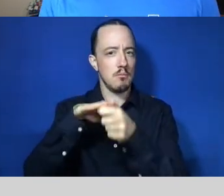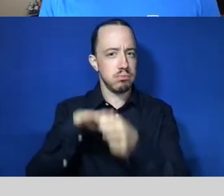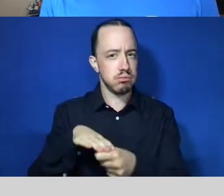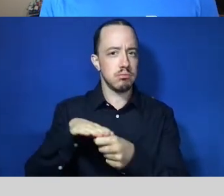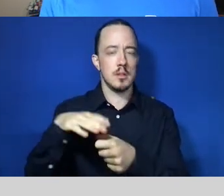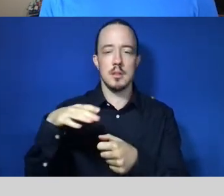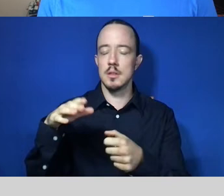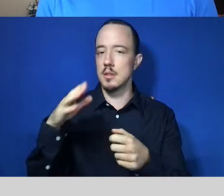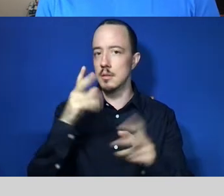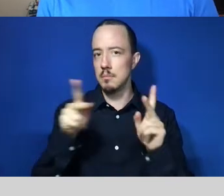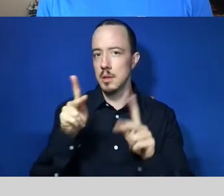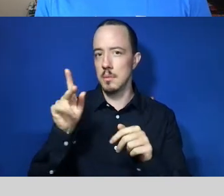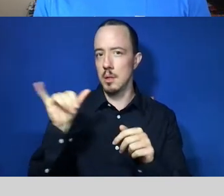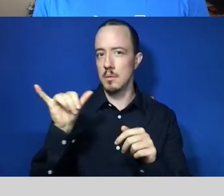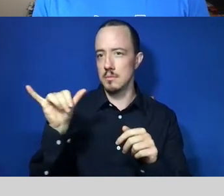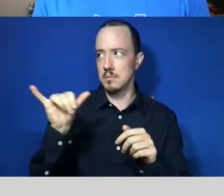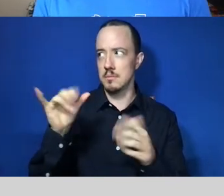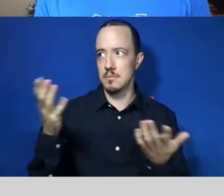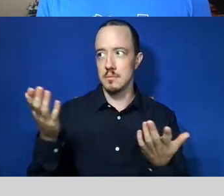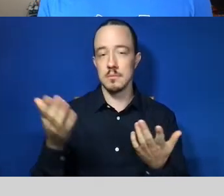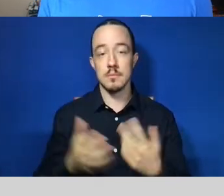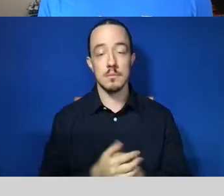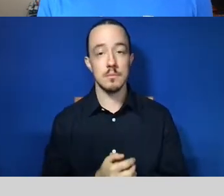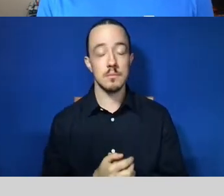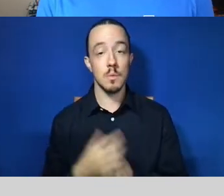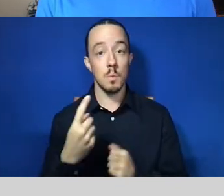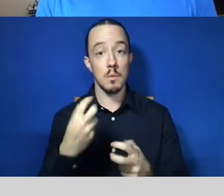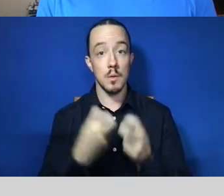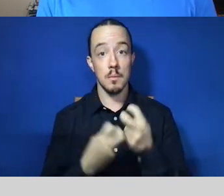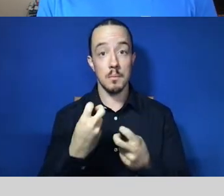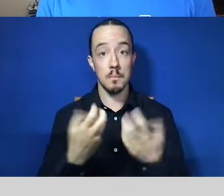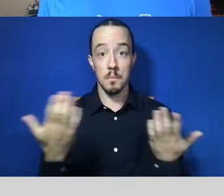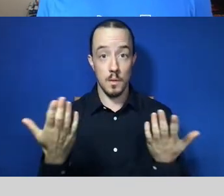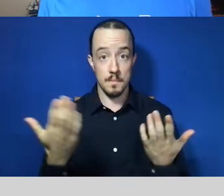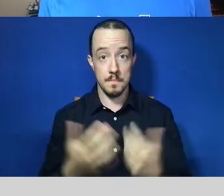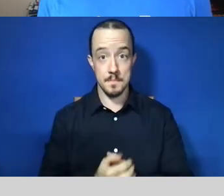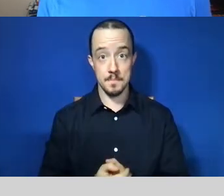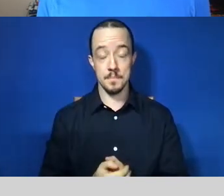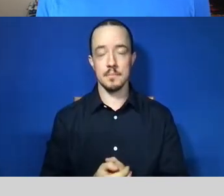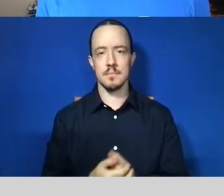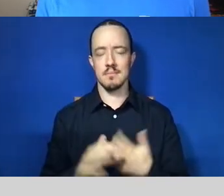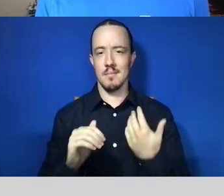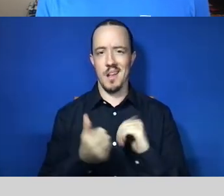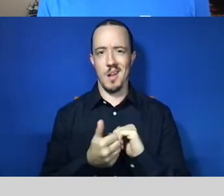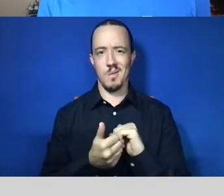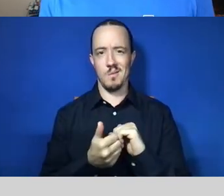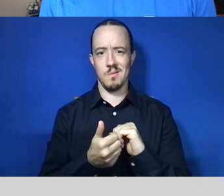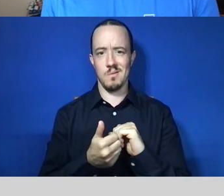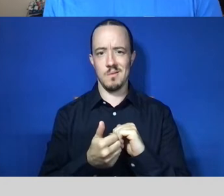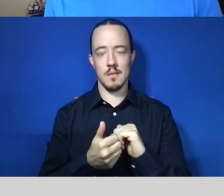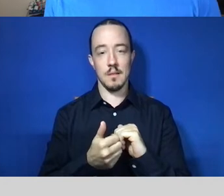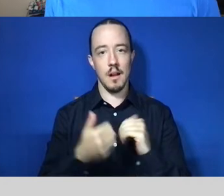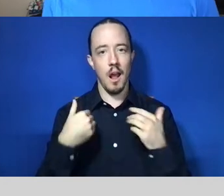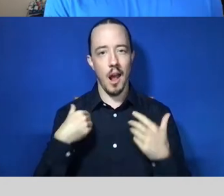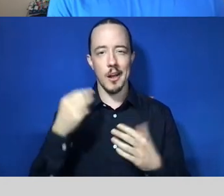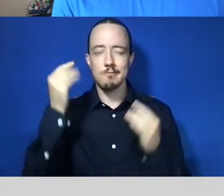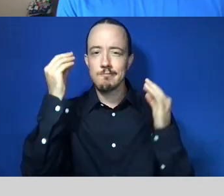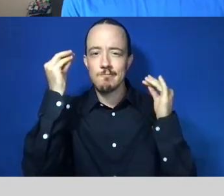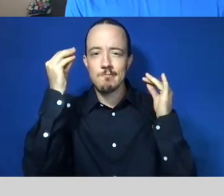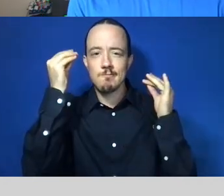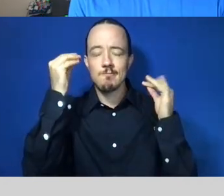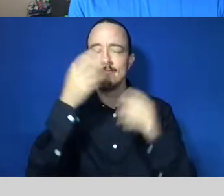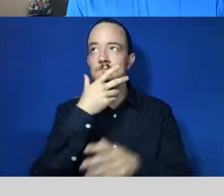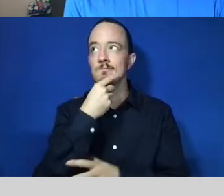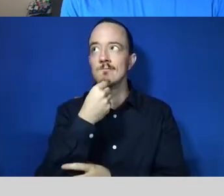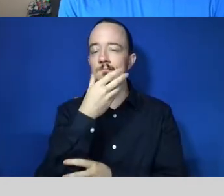that looked like me had to deal with. There was just one problem. I didn't really know how to go about doing that. I put